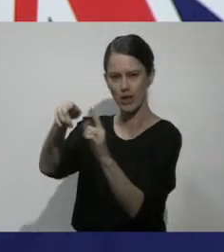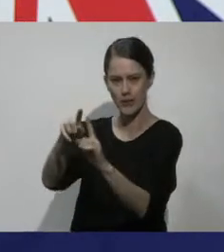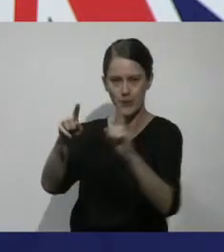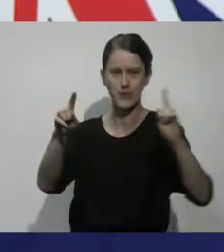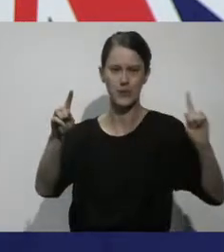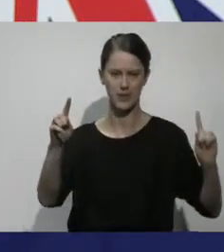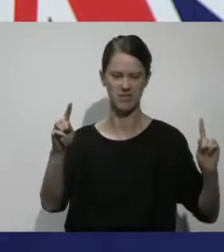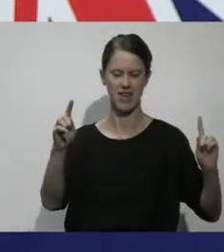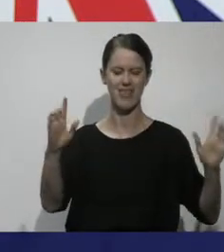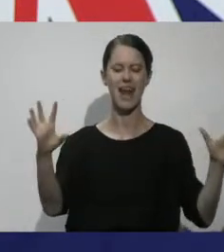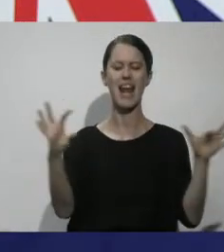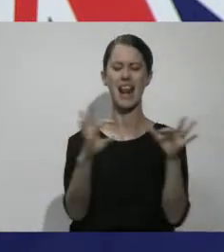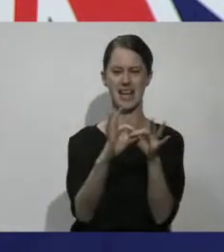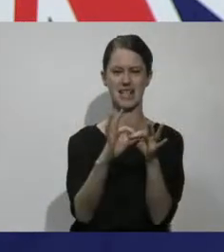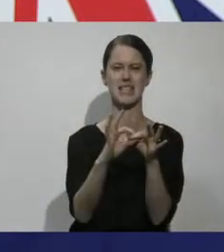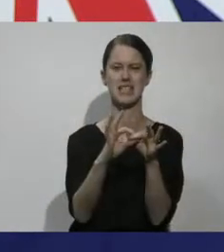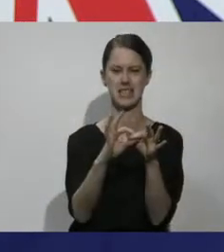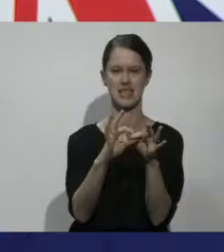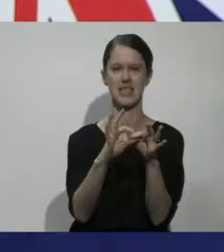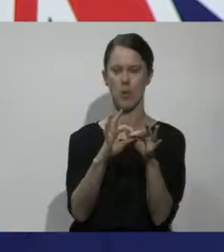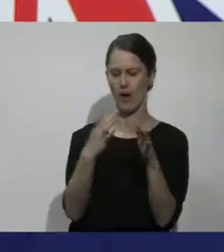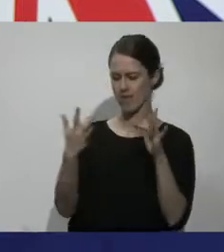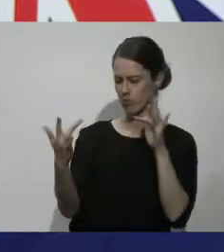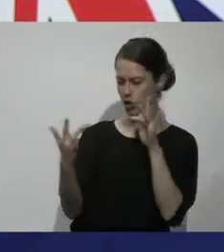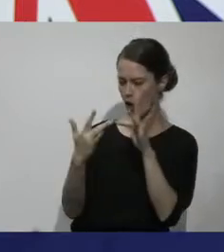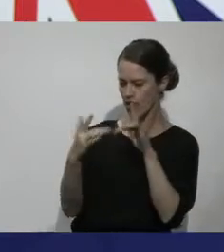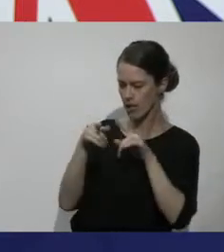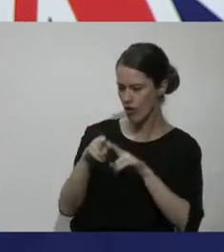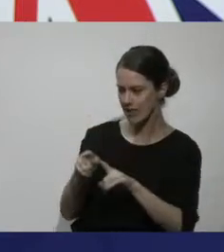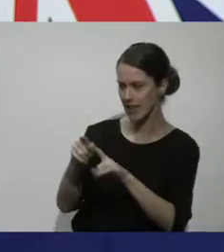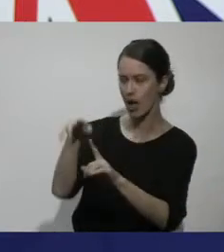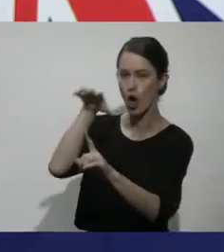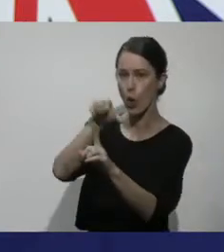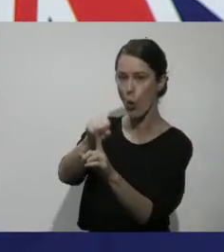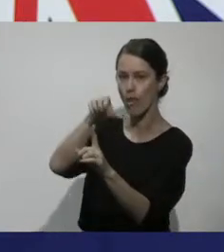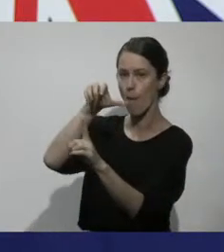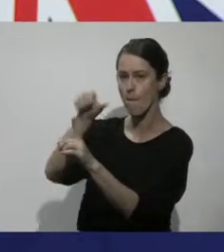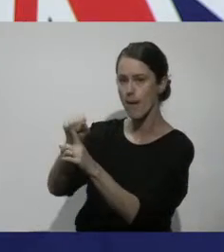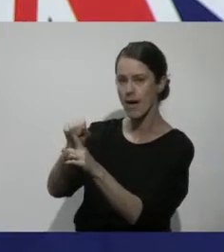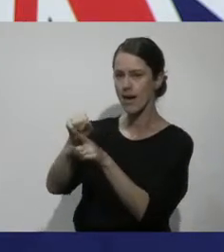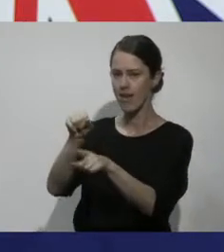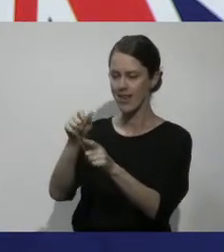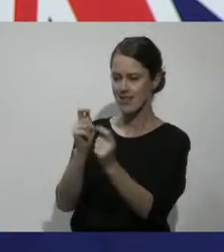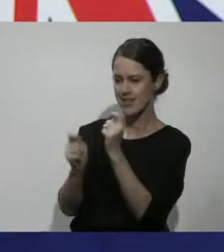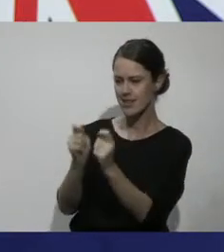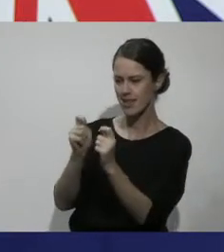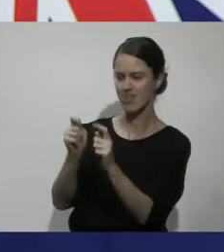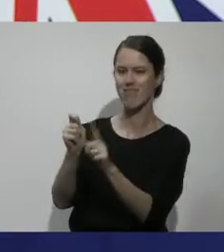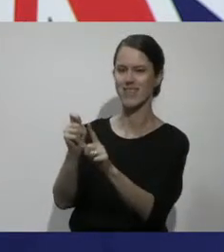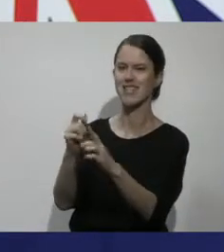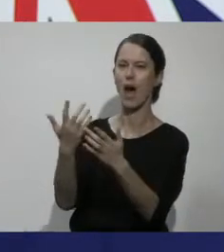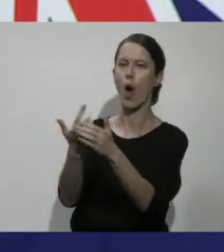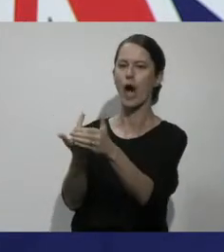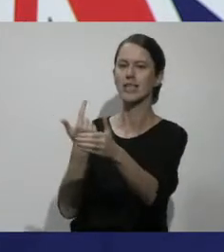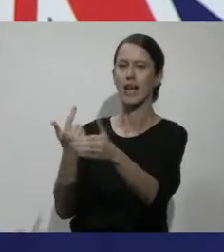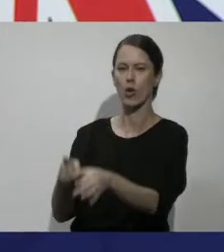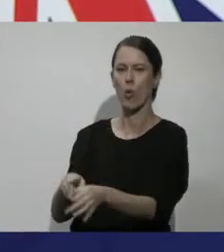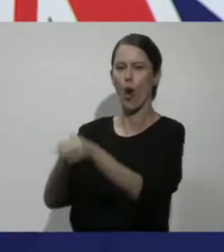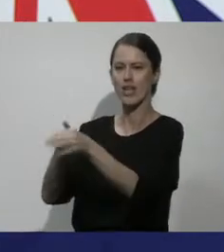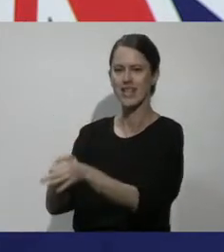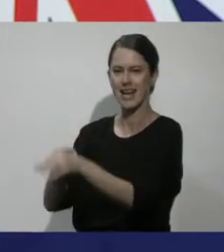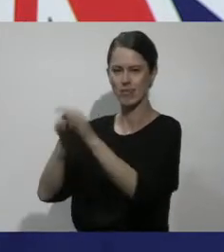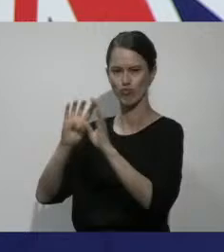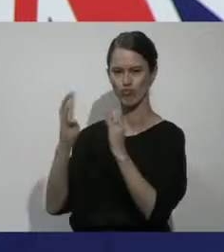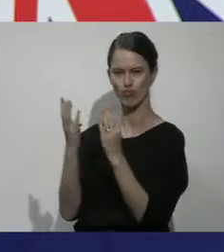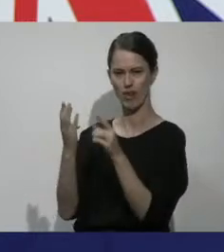through contact tracing. They were proactively tested through that process and then isolated and quarantined. So that has